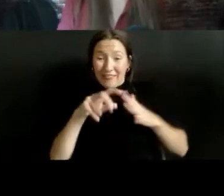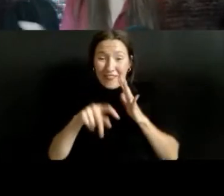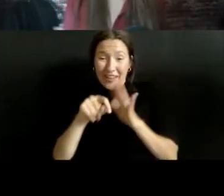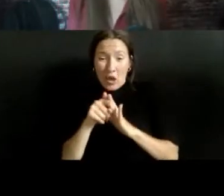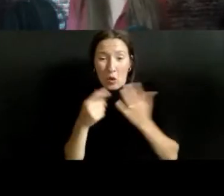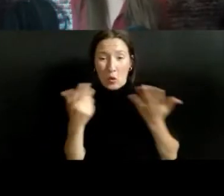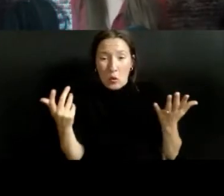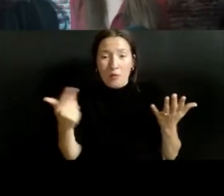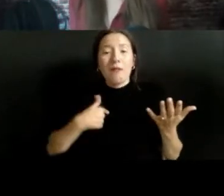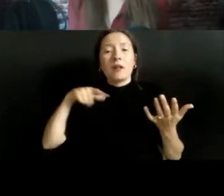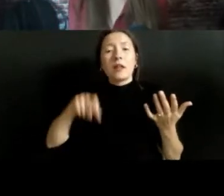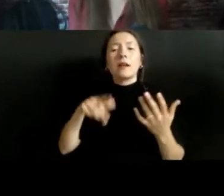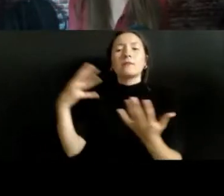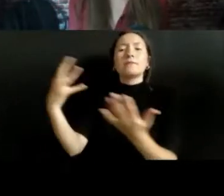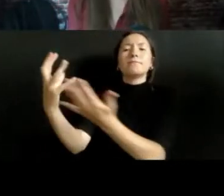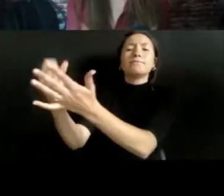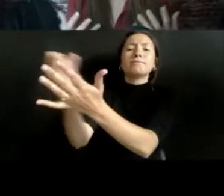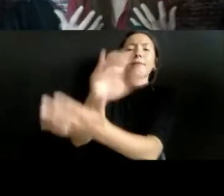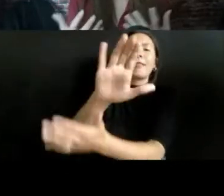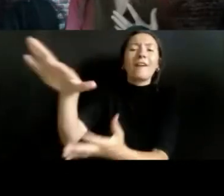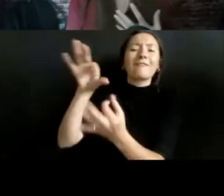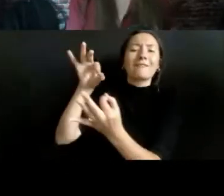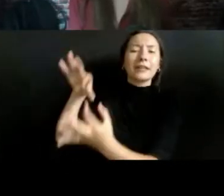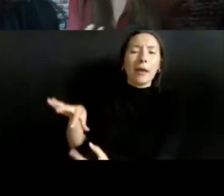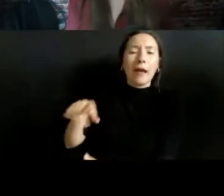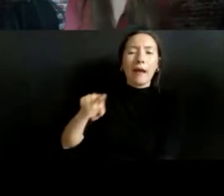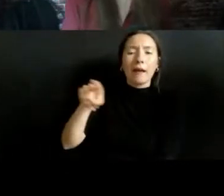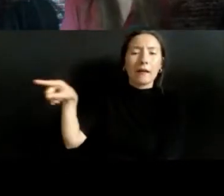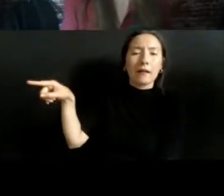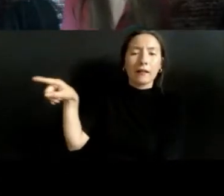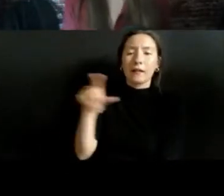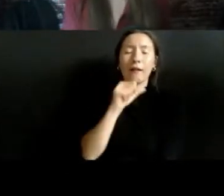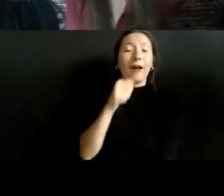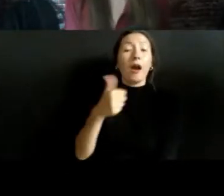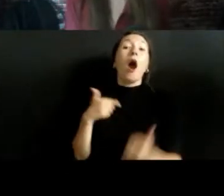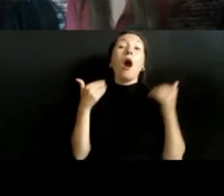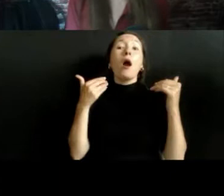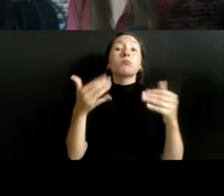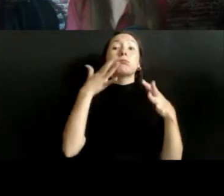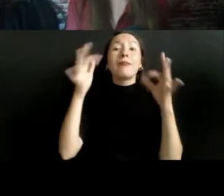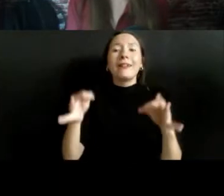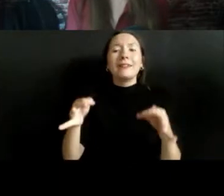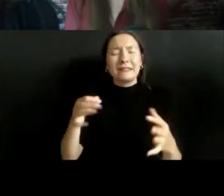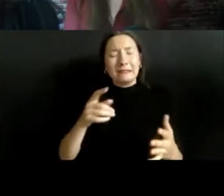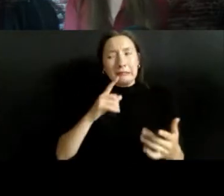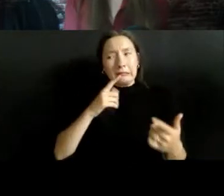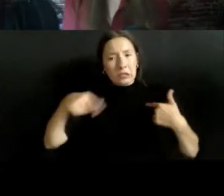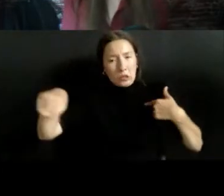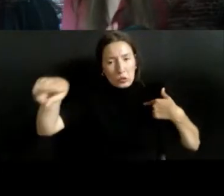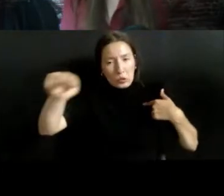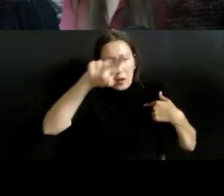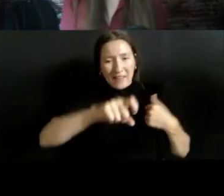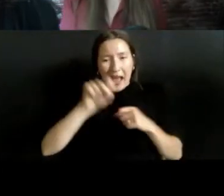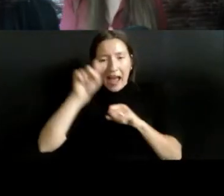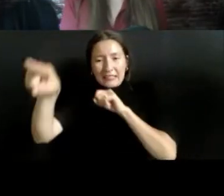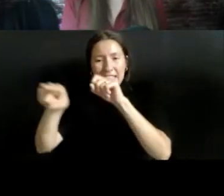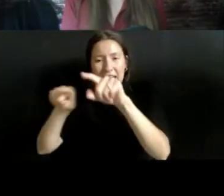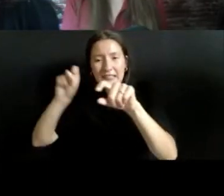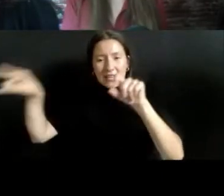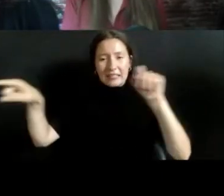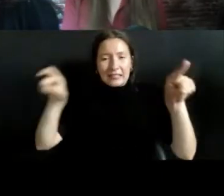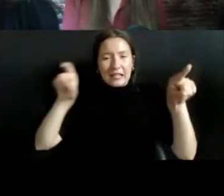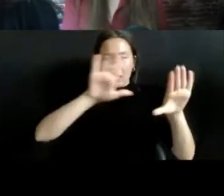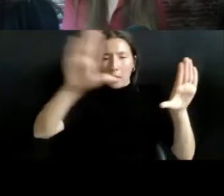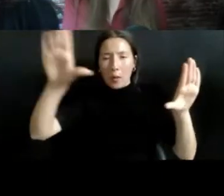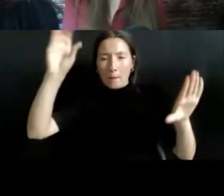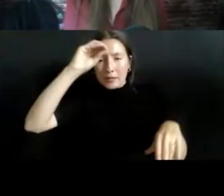from learners. So it's really up to you and your audience to come up with what's right. So if you went with a universal design approach, I think this is a